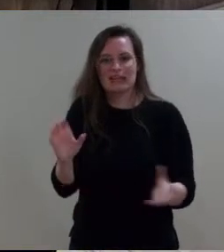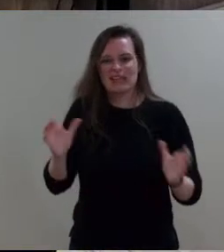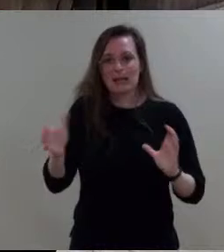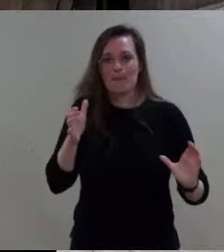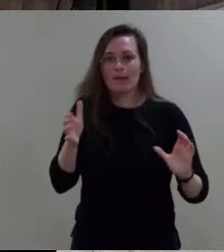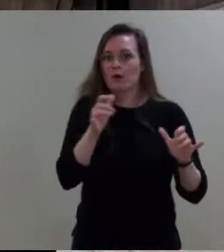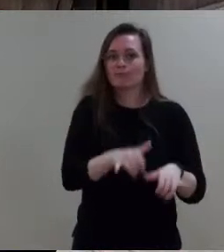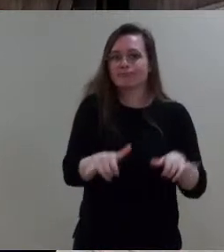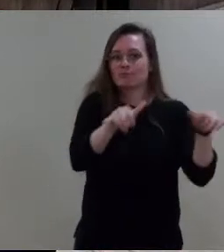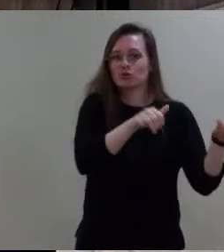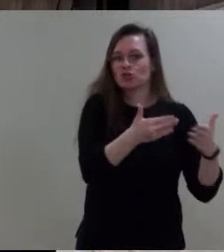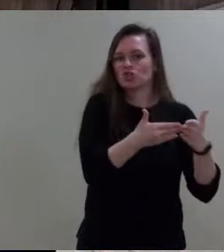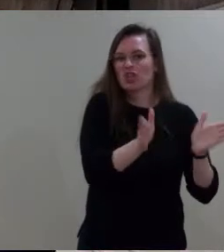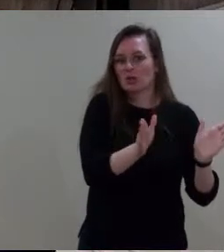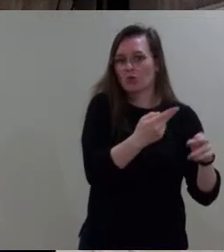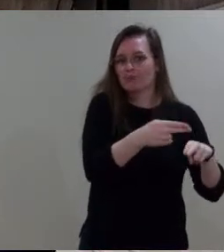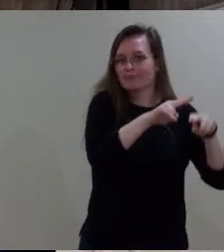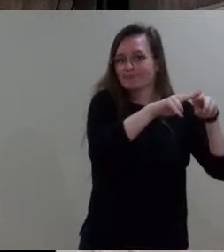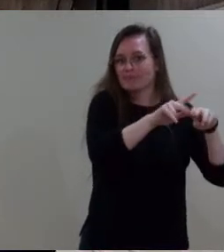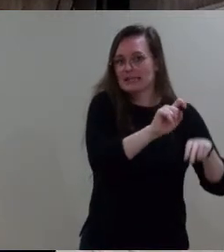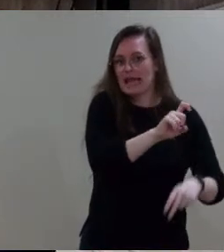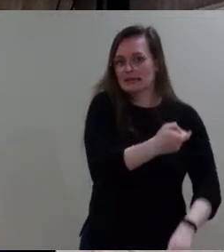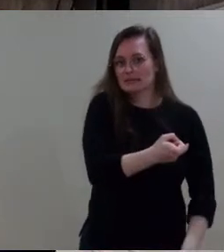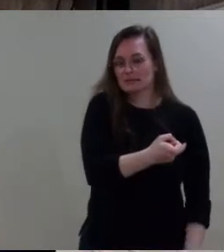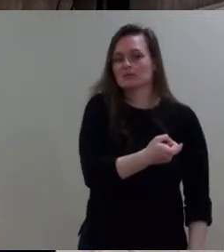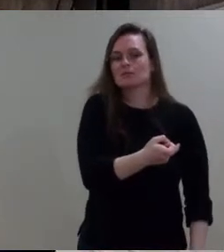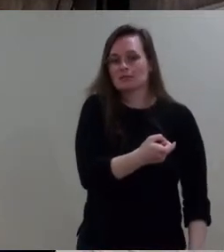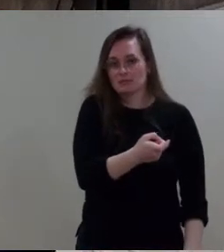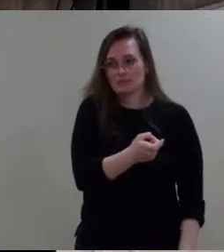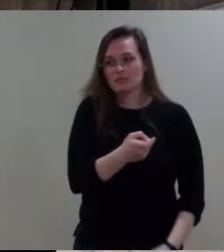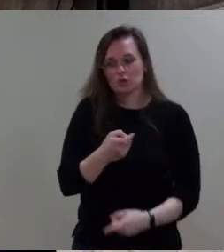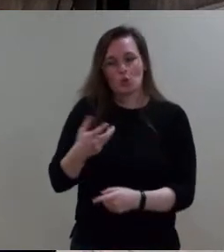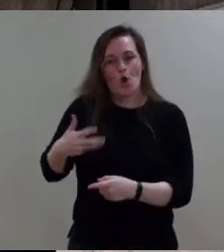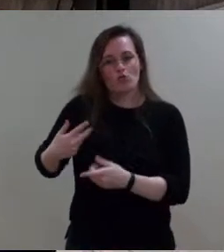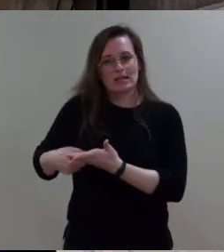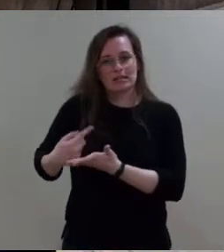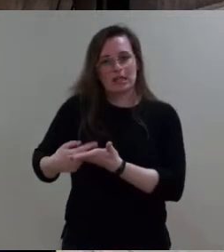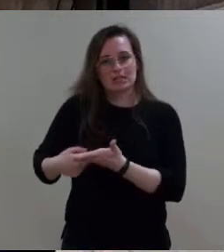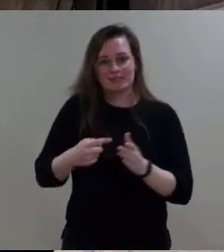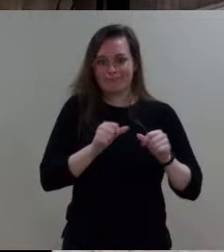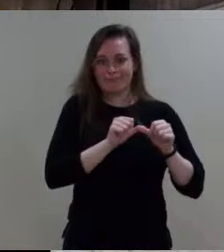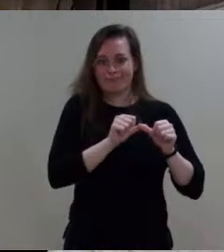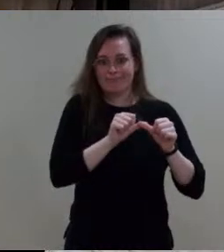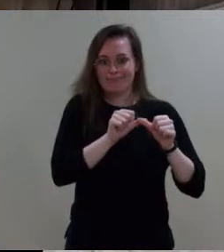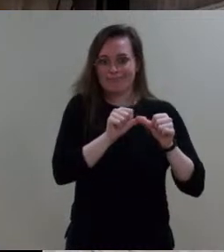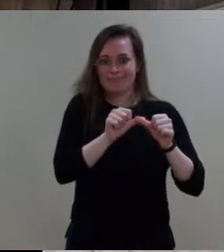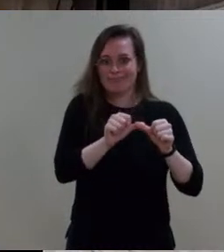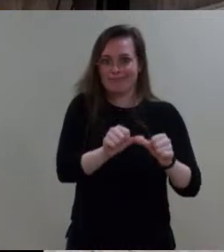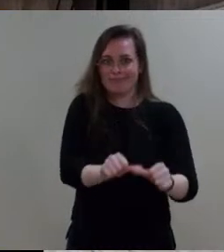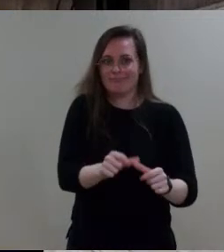what those tax rates were. And there's been no changes since those times.